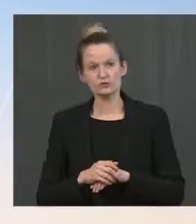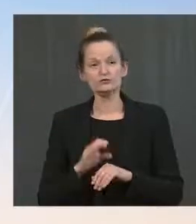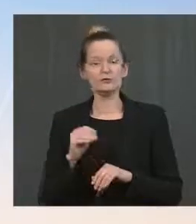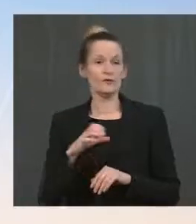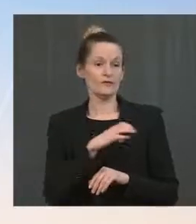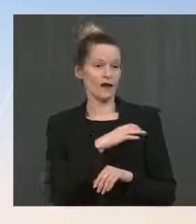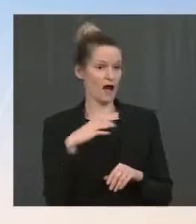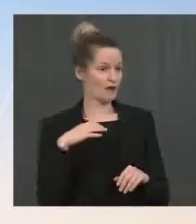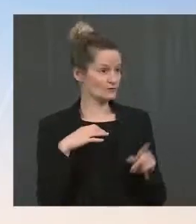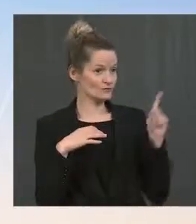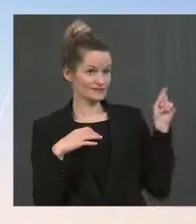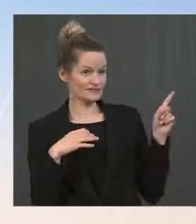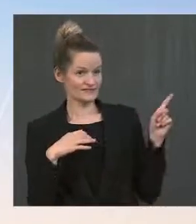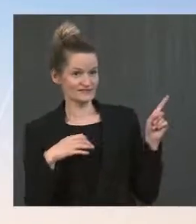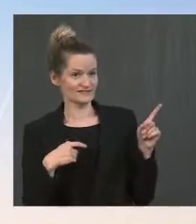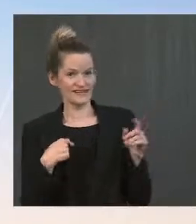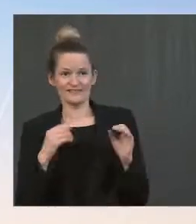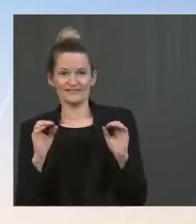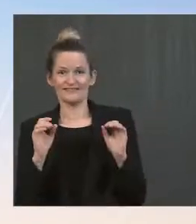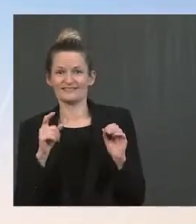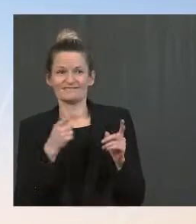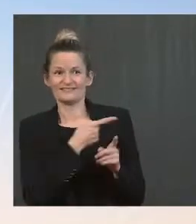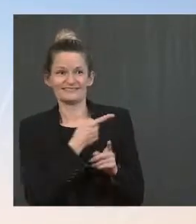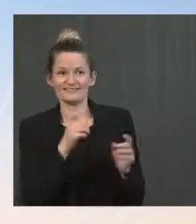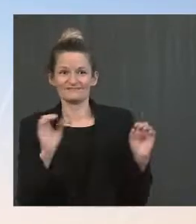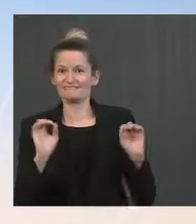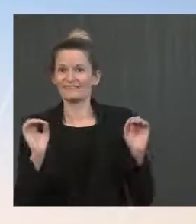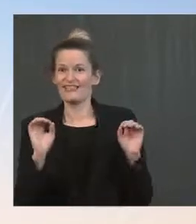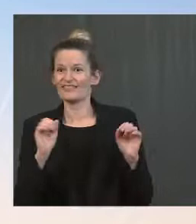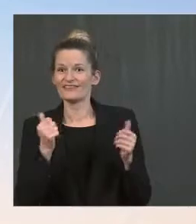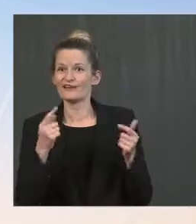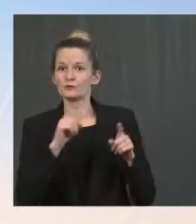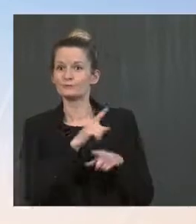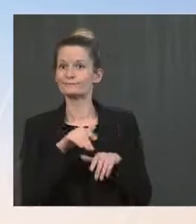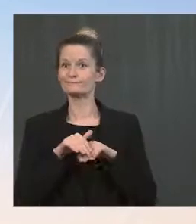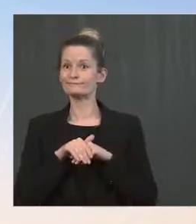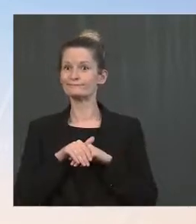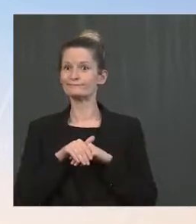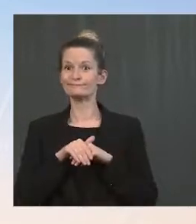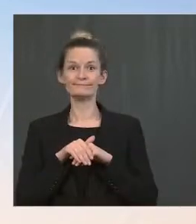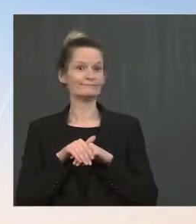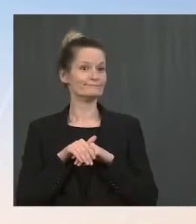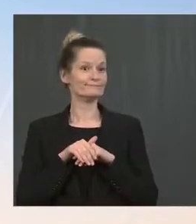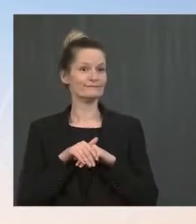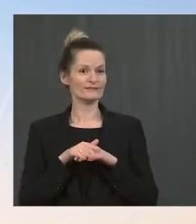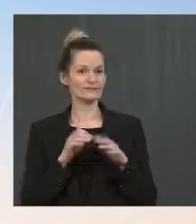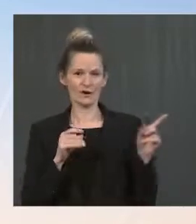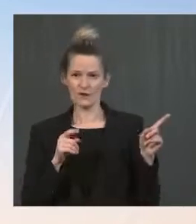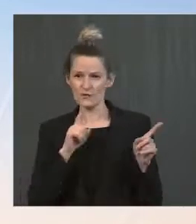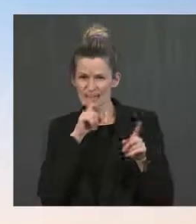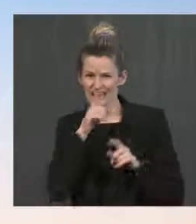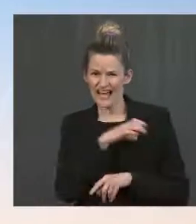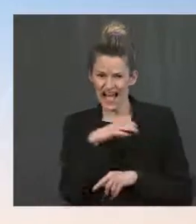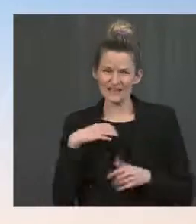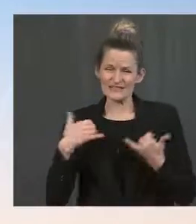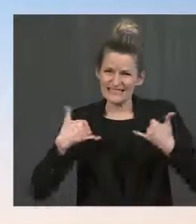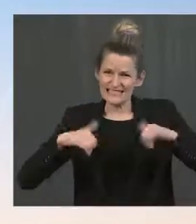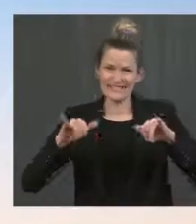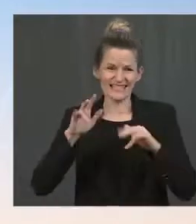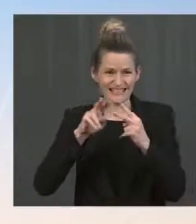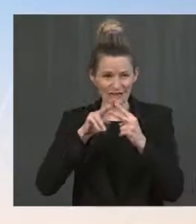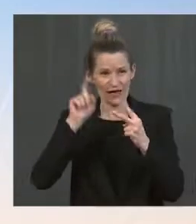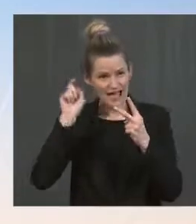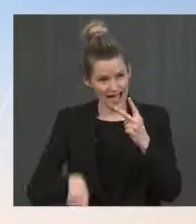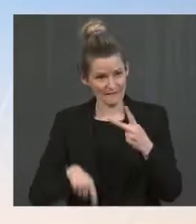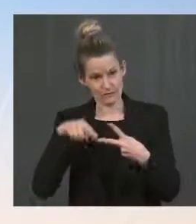nothing else in the future, Congress would have to raise or suspend the debt limit because it's a reflection